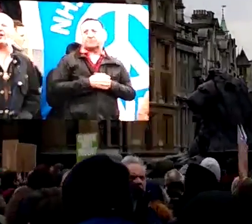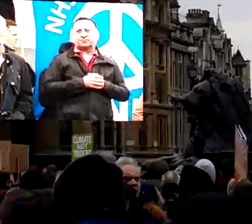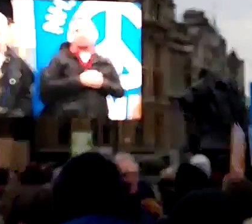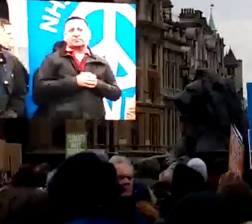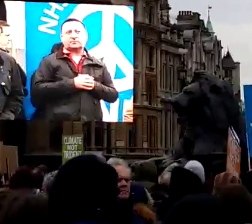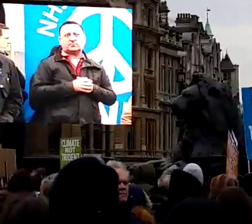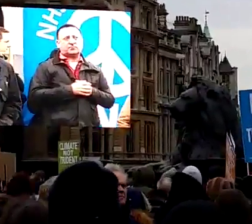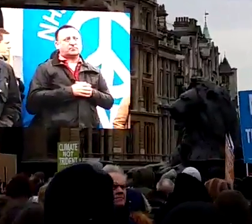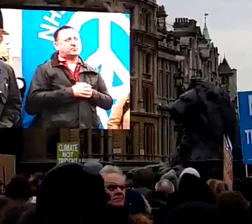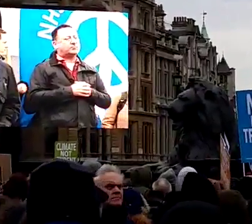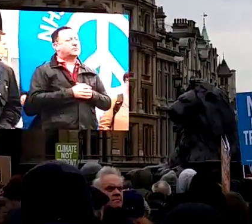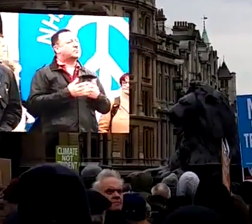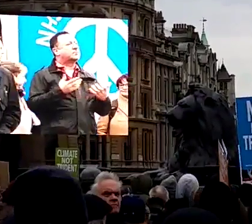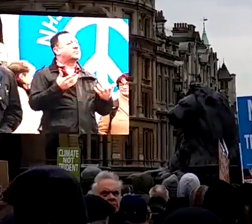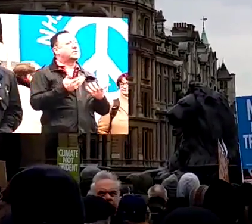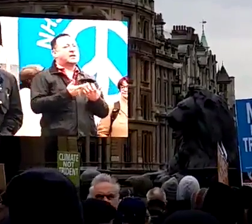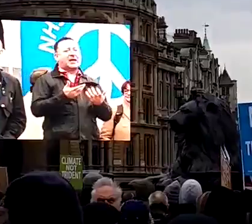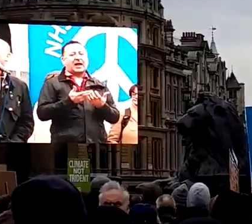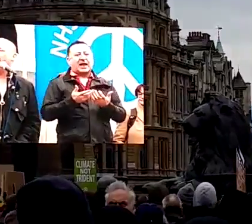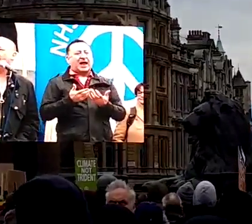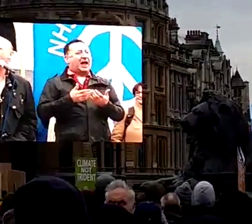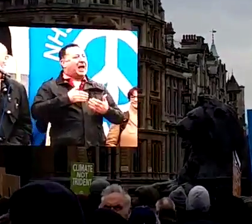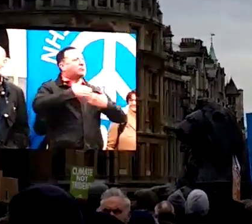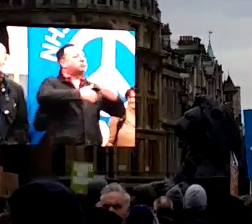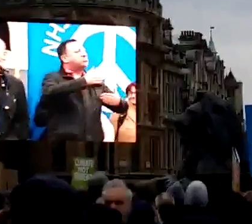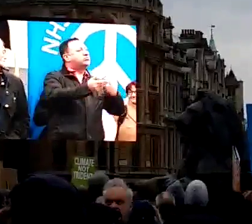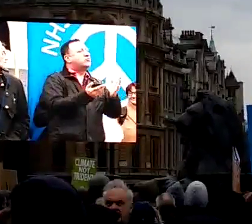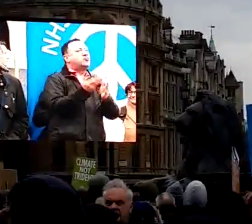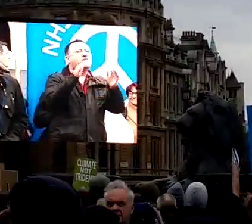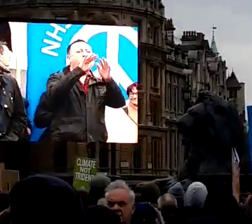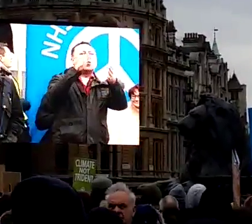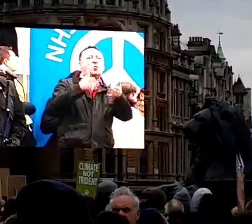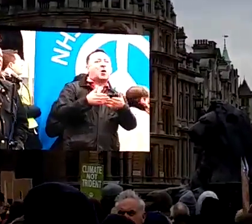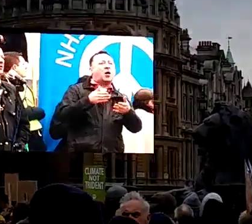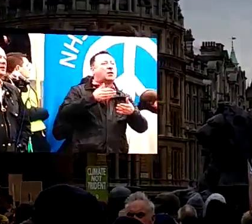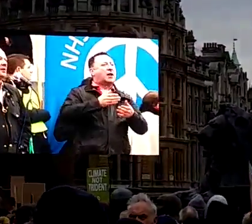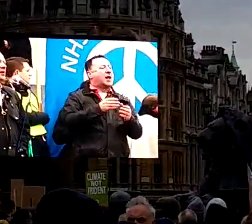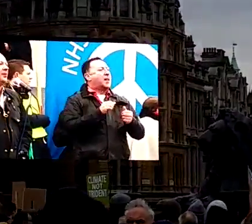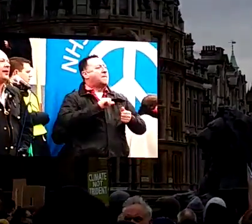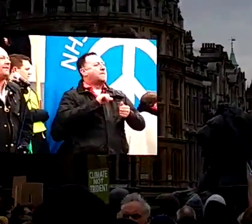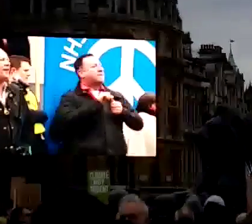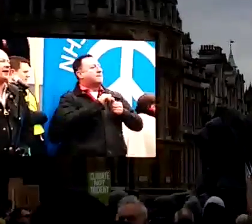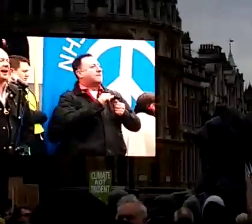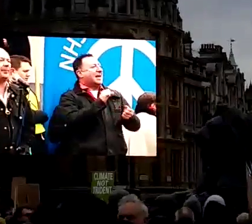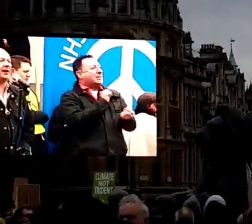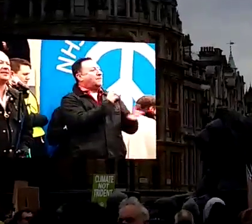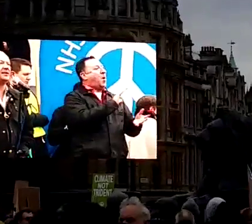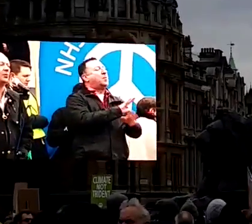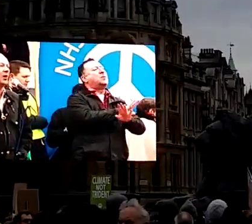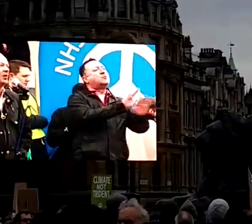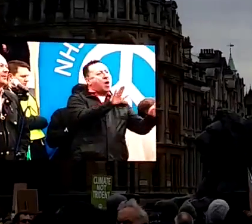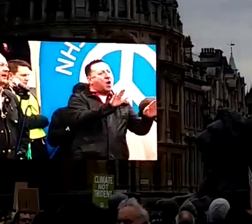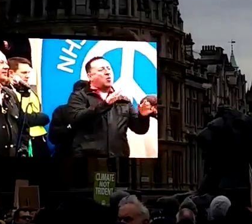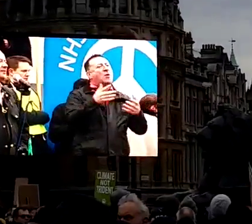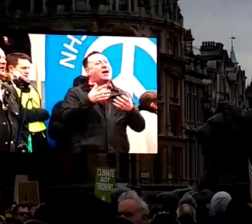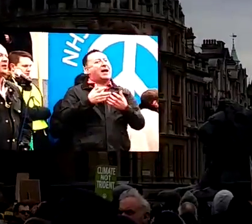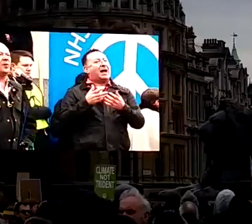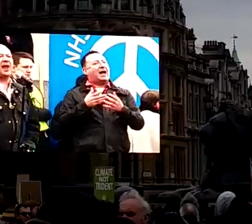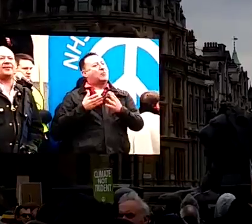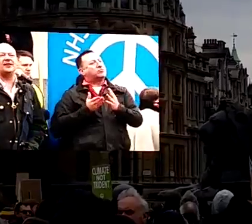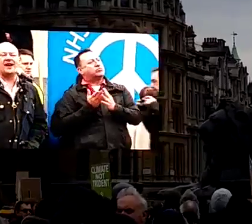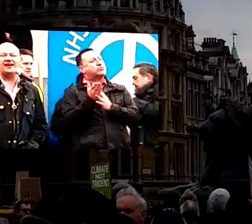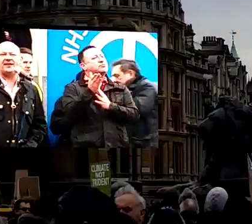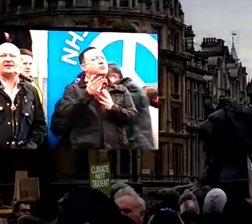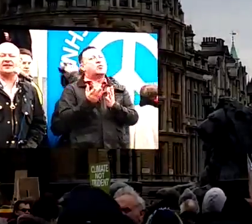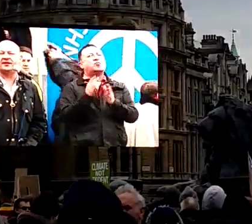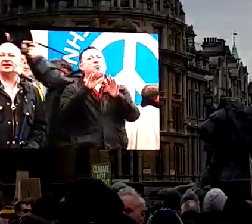We don't find our place in the world because we've got bigger bombs than everybody else. We don't find our place in the world because